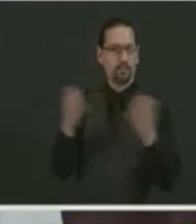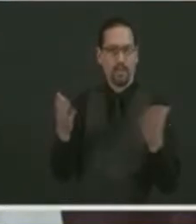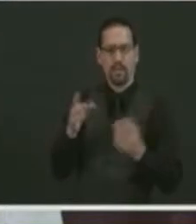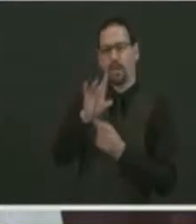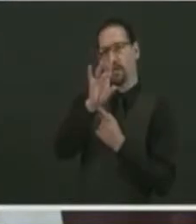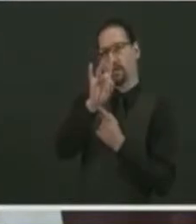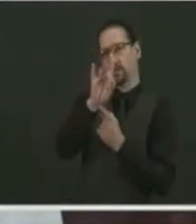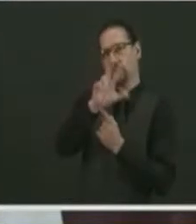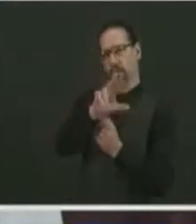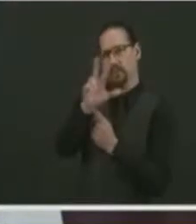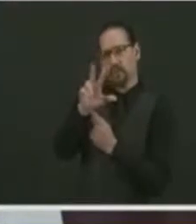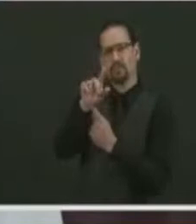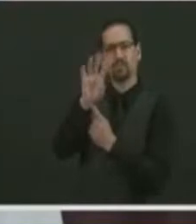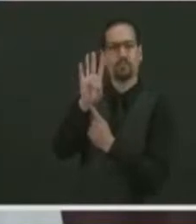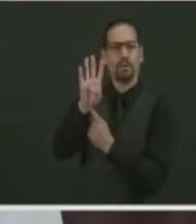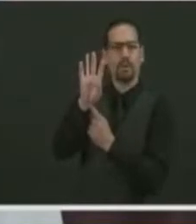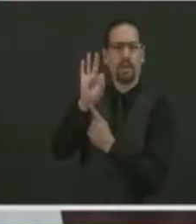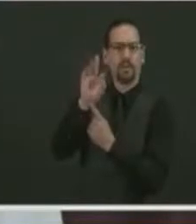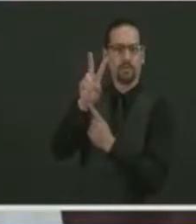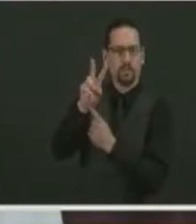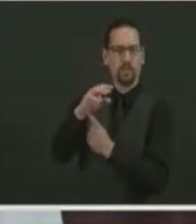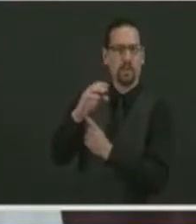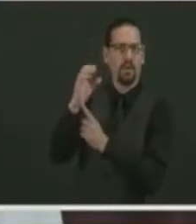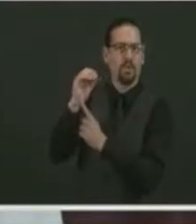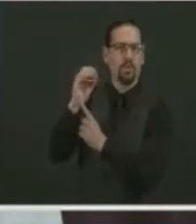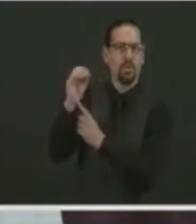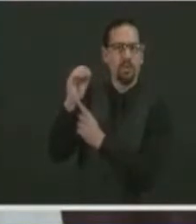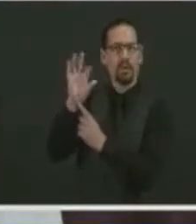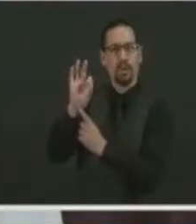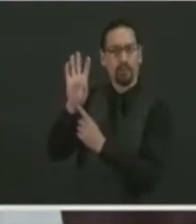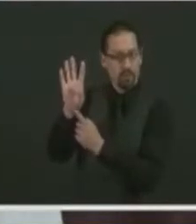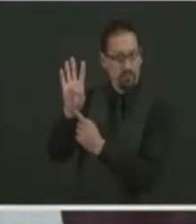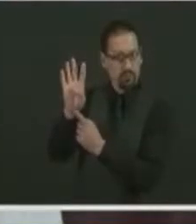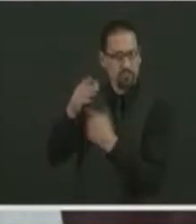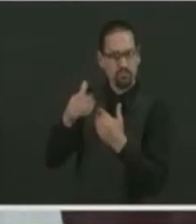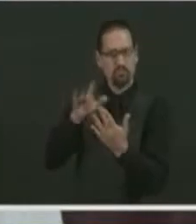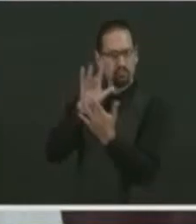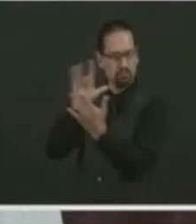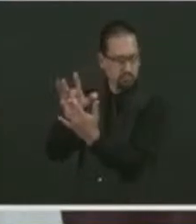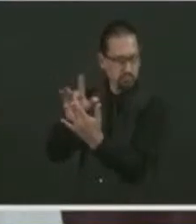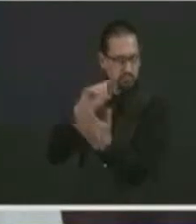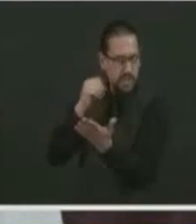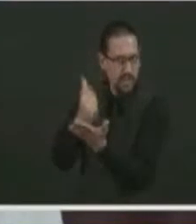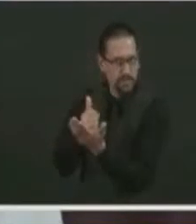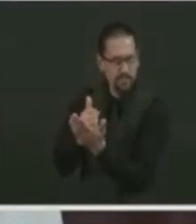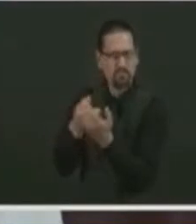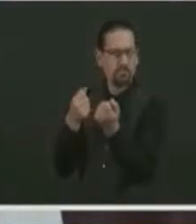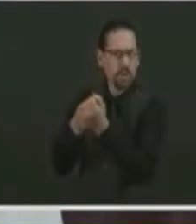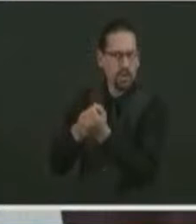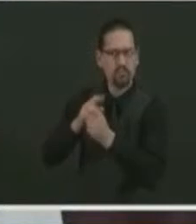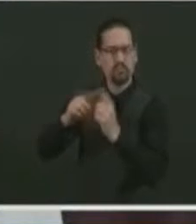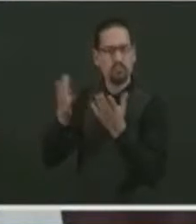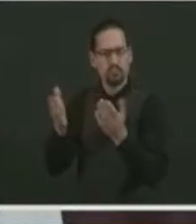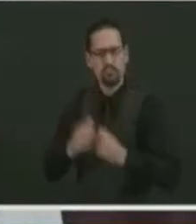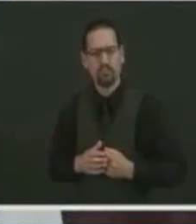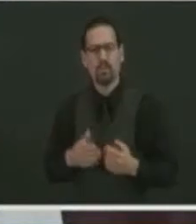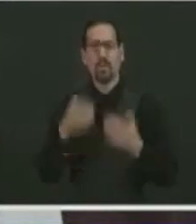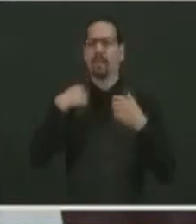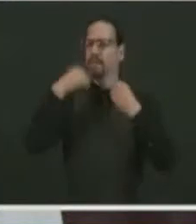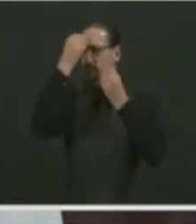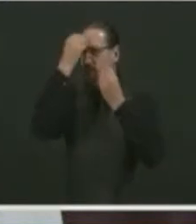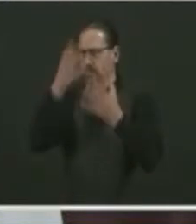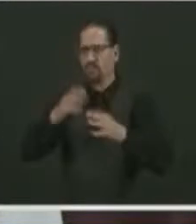833-492-0094. I will say that as the death toll has increased, we've been hearing more and more from